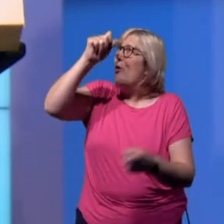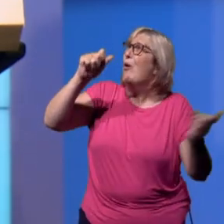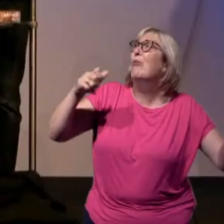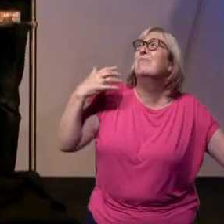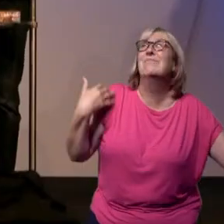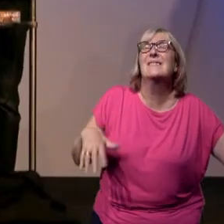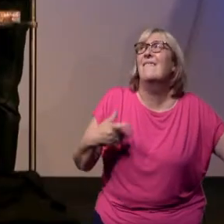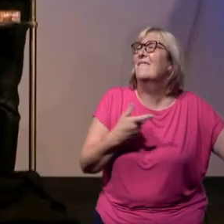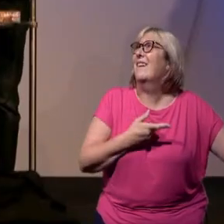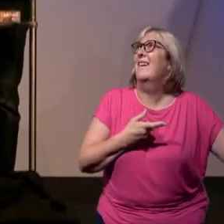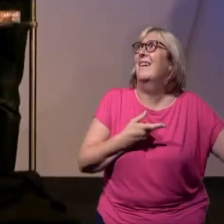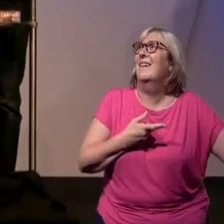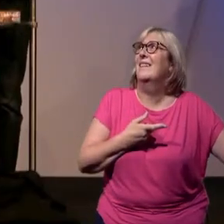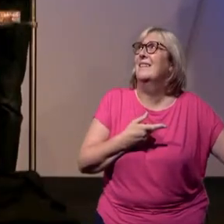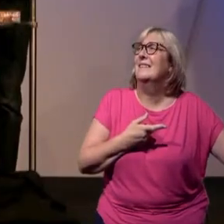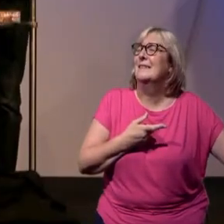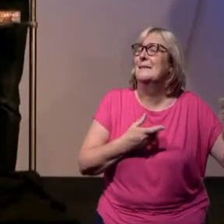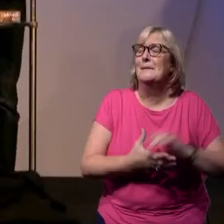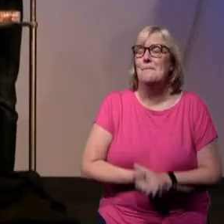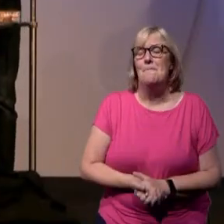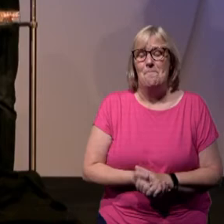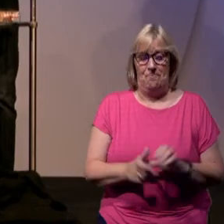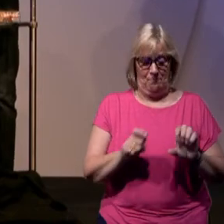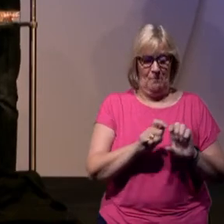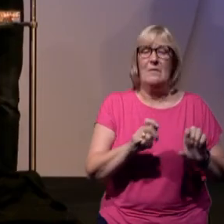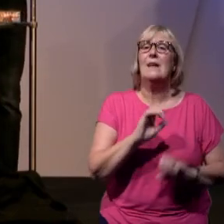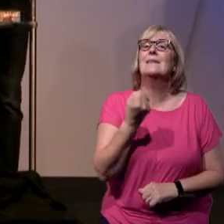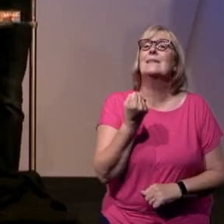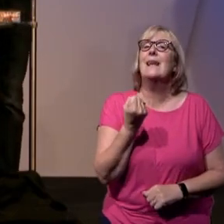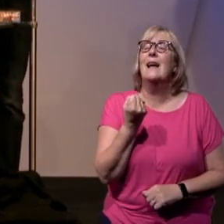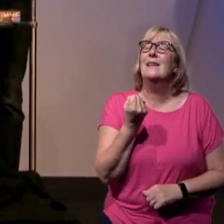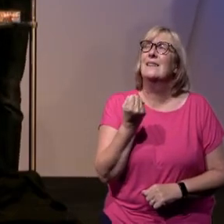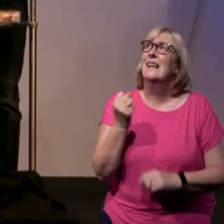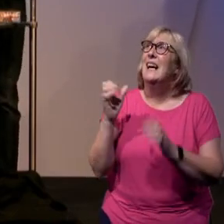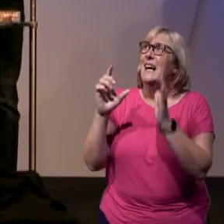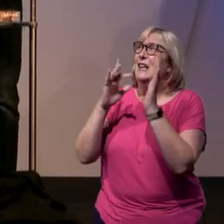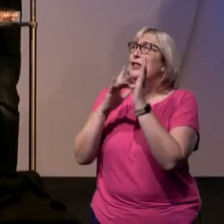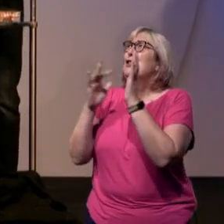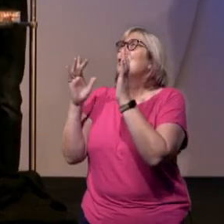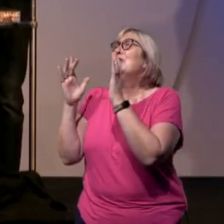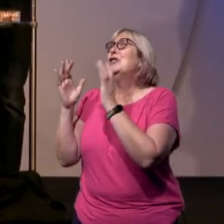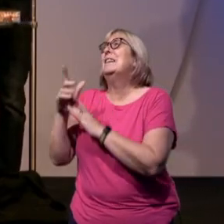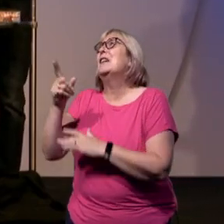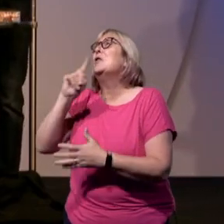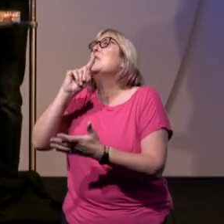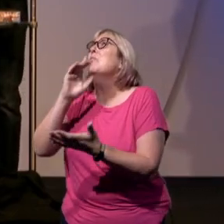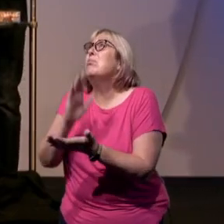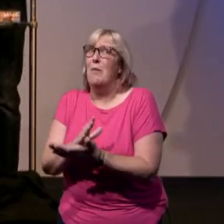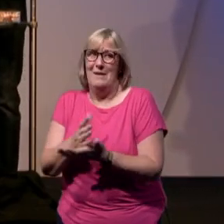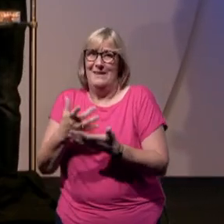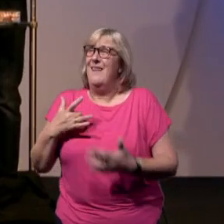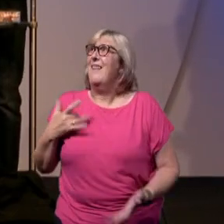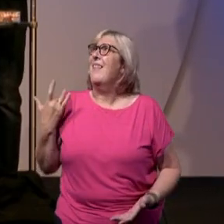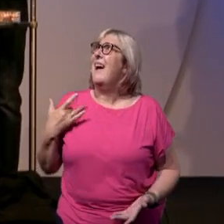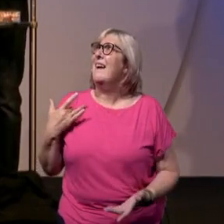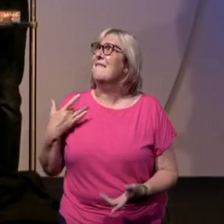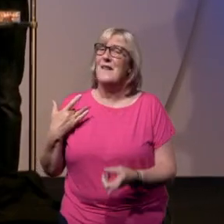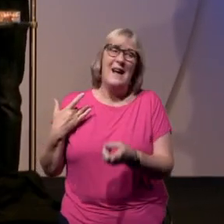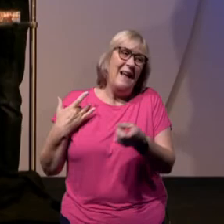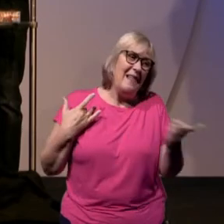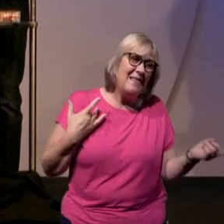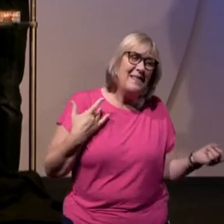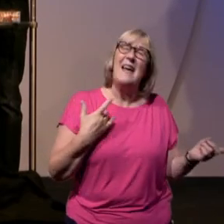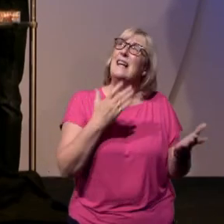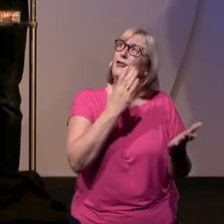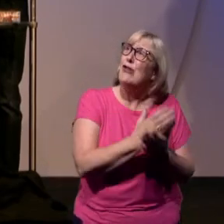struggle. And as we've seen in verse 10, we can pray, Christ, you promise life for those who continue